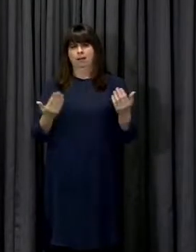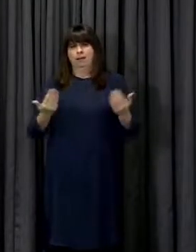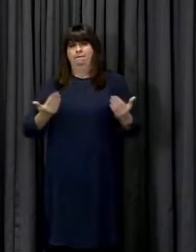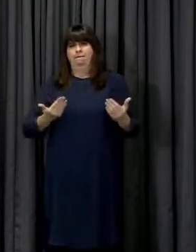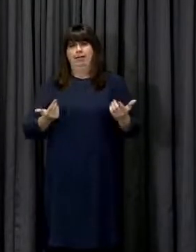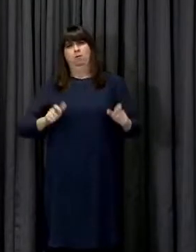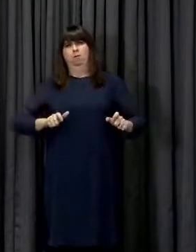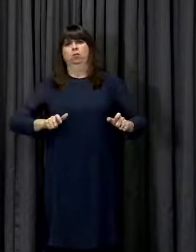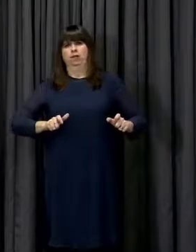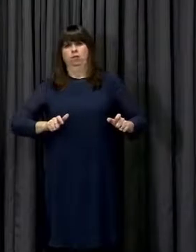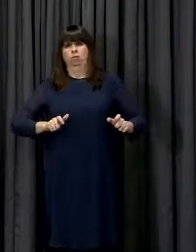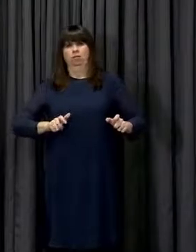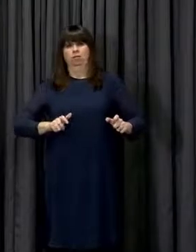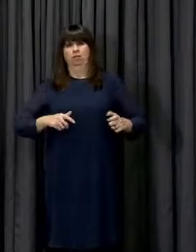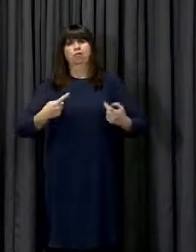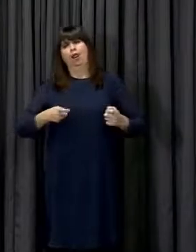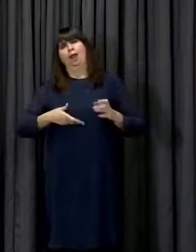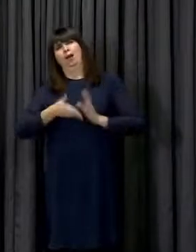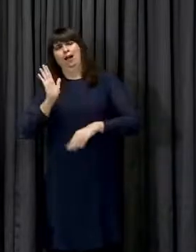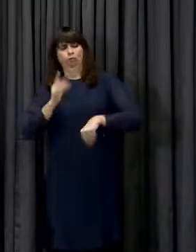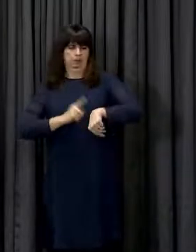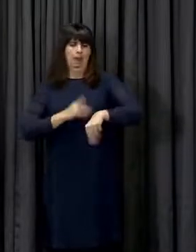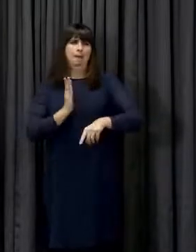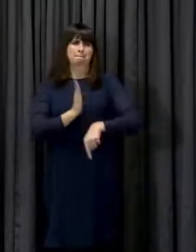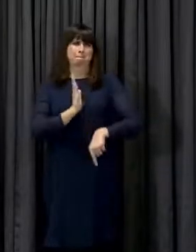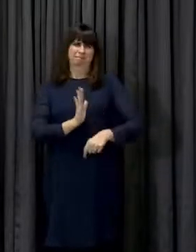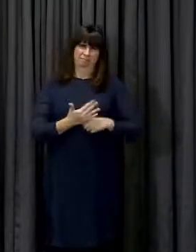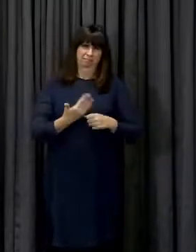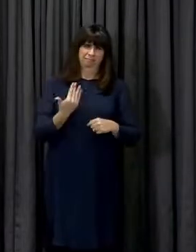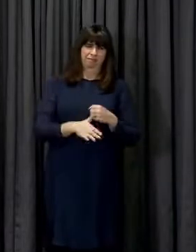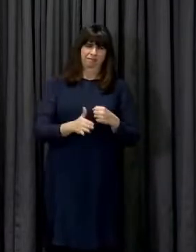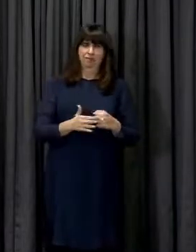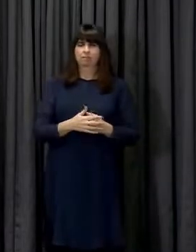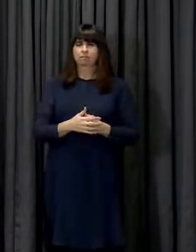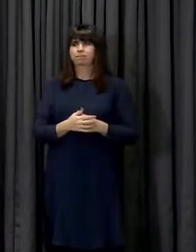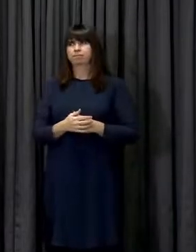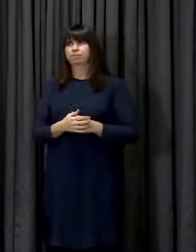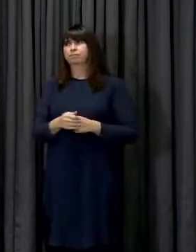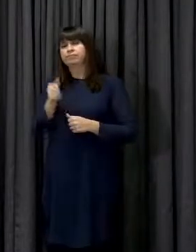Other people, though, described the restrictions on hospitality previously with closures